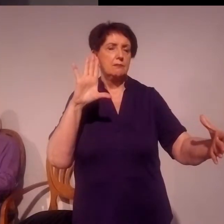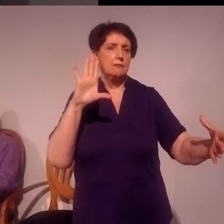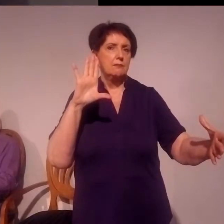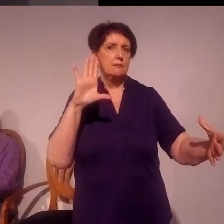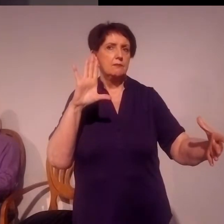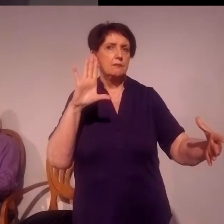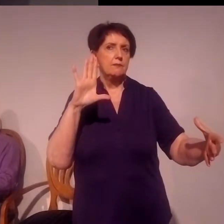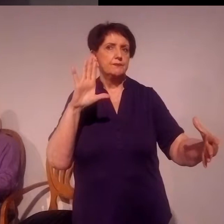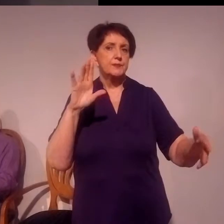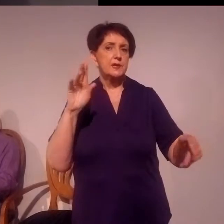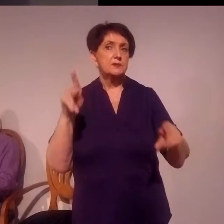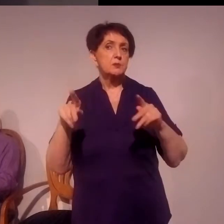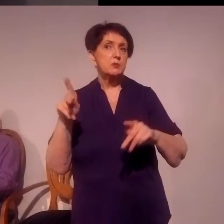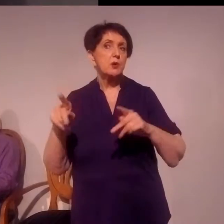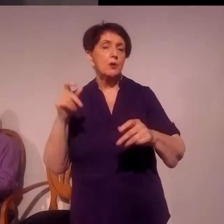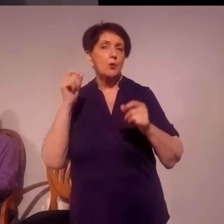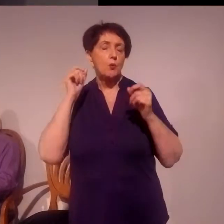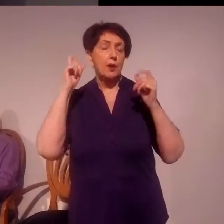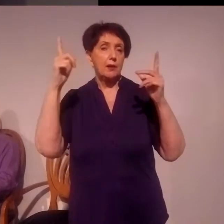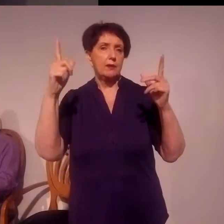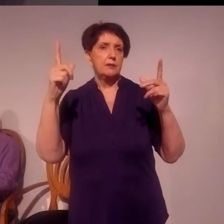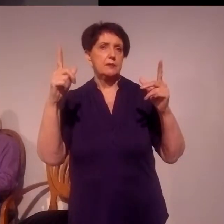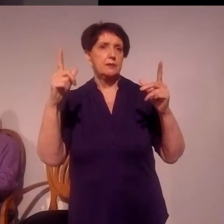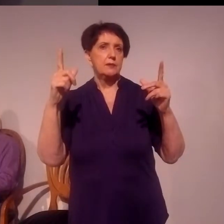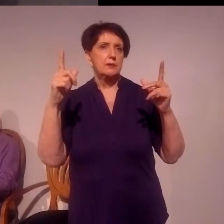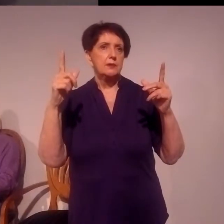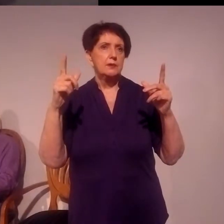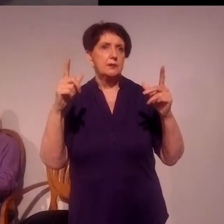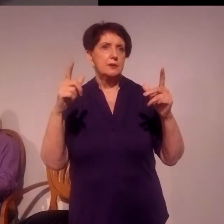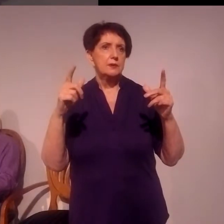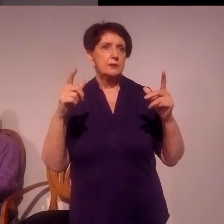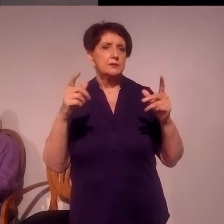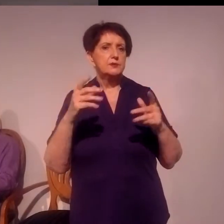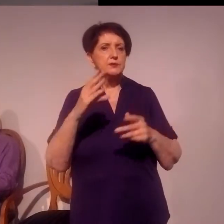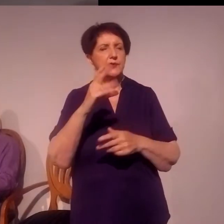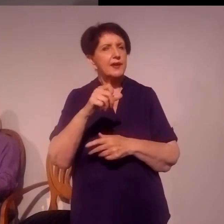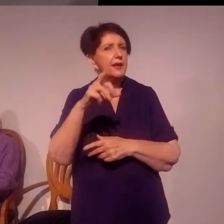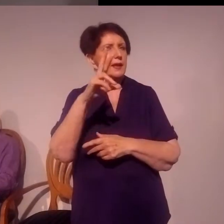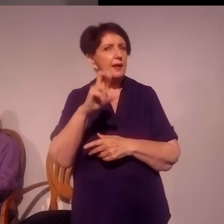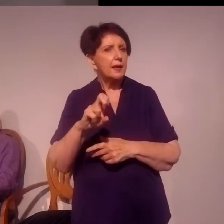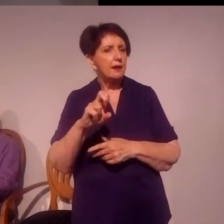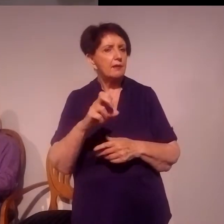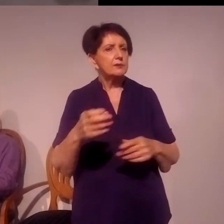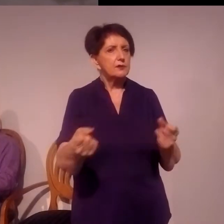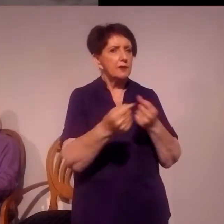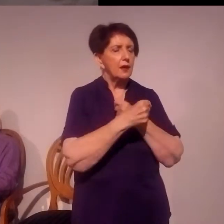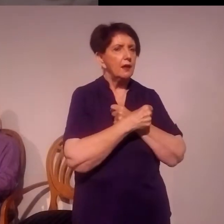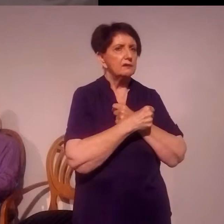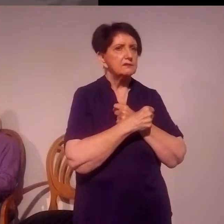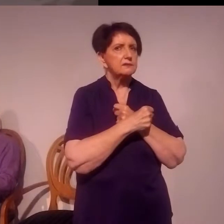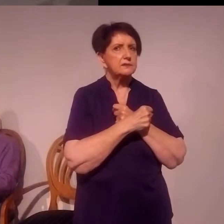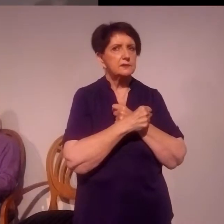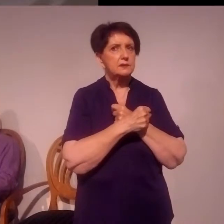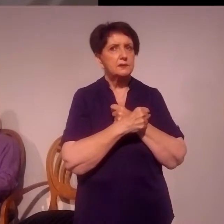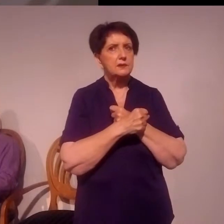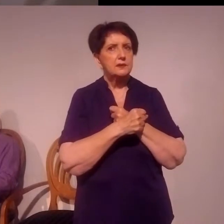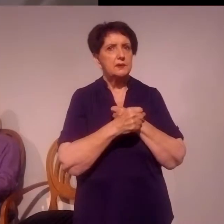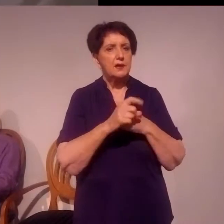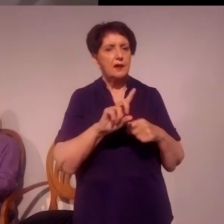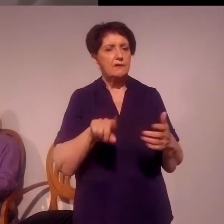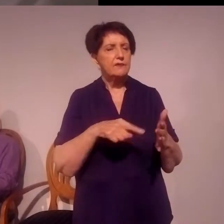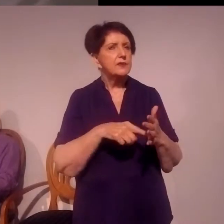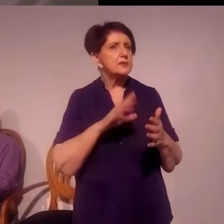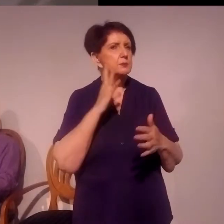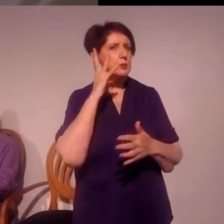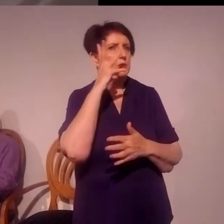As humanity awakens to the care, to the love of this